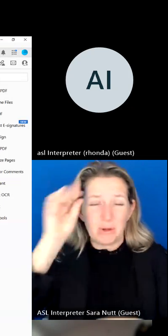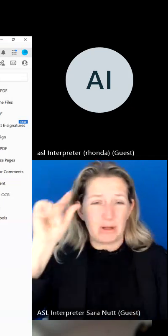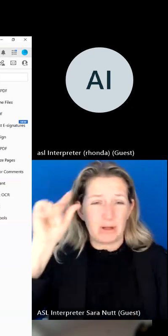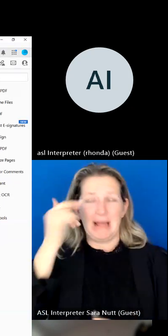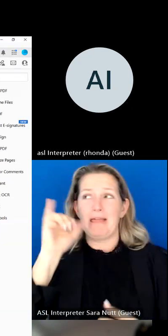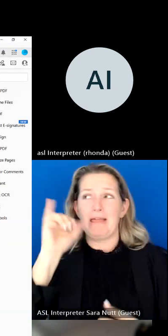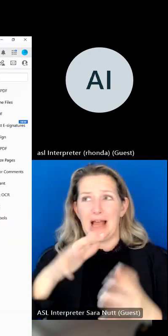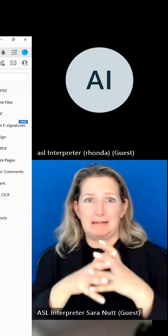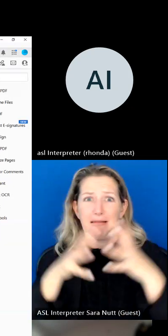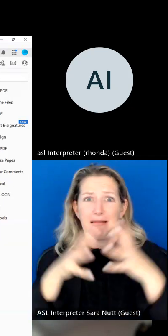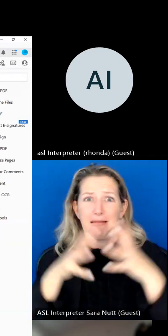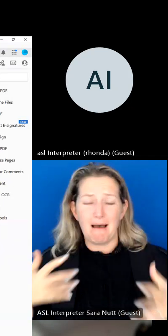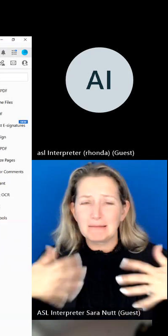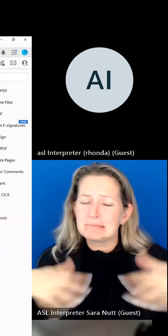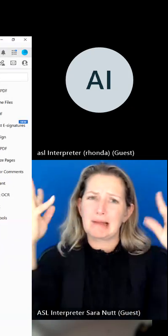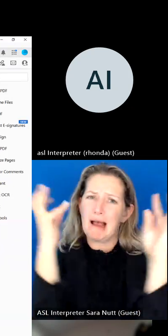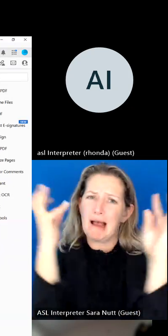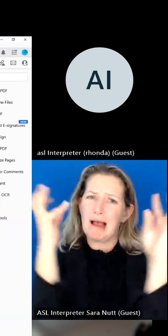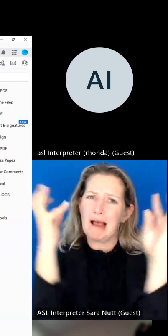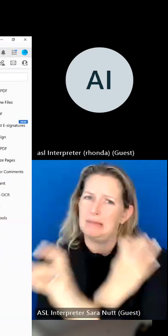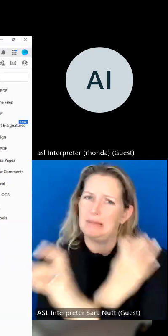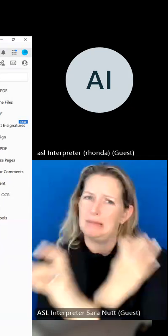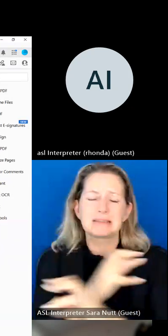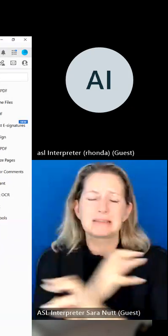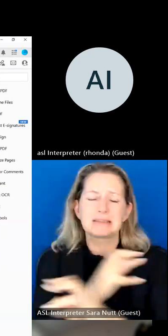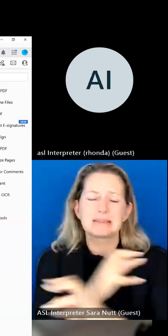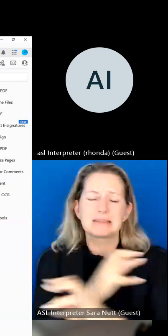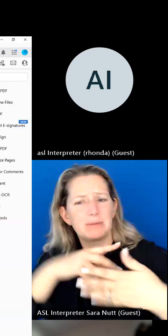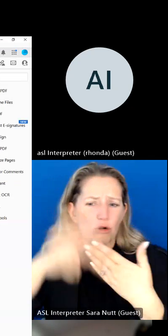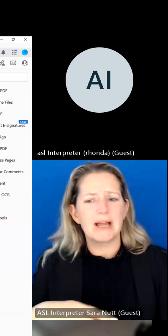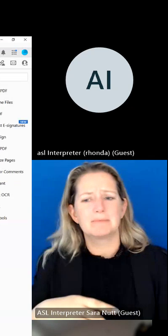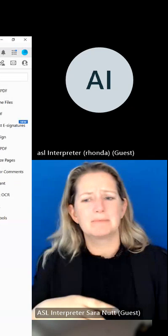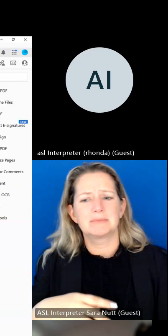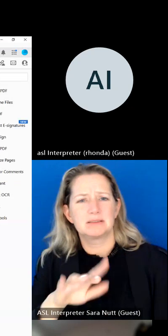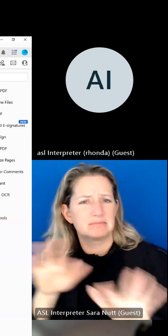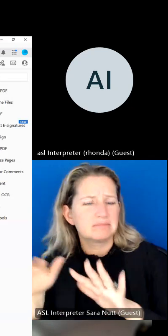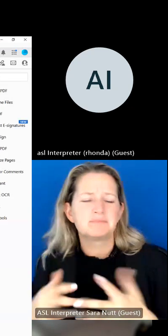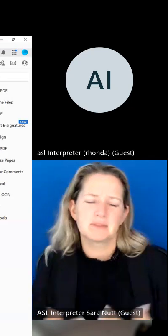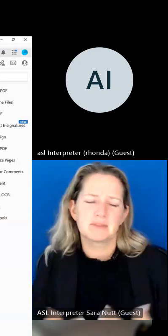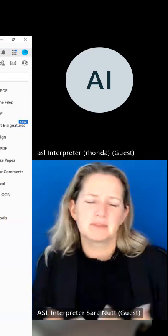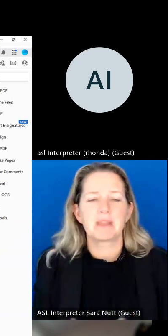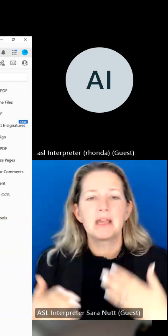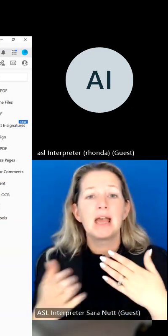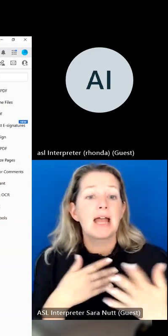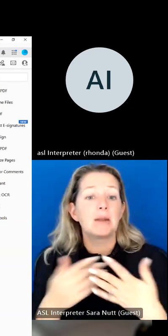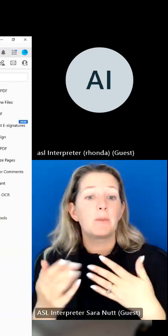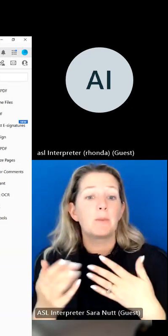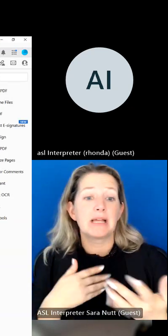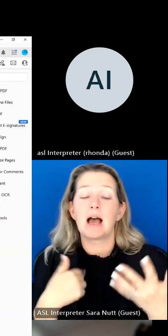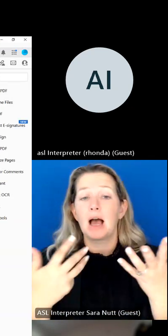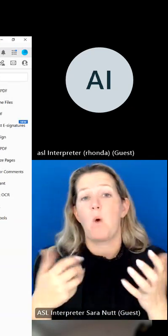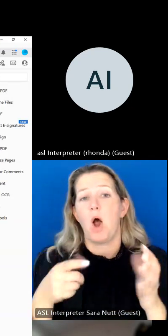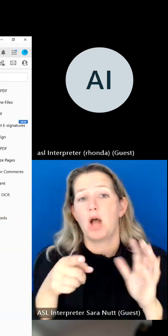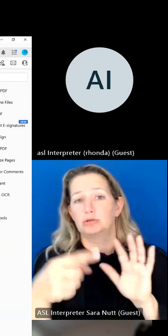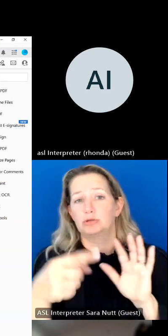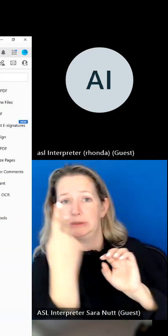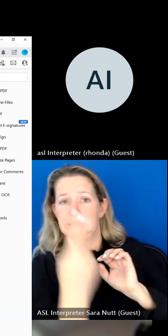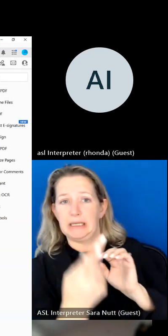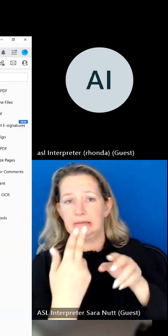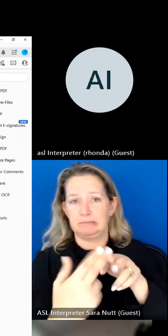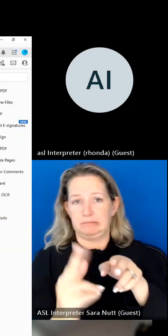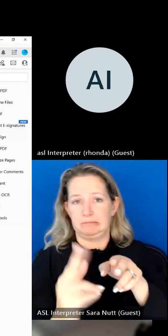of programs and it's a complex entity. So anyways, I just wanted you to see this so you can kind